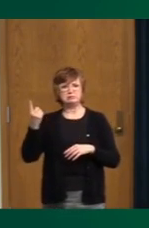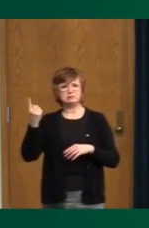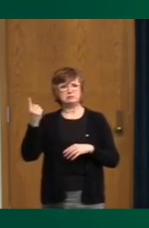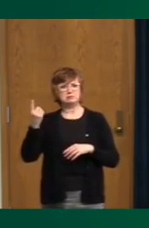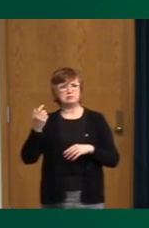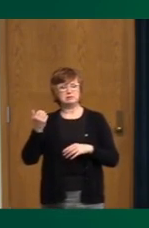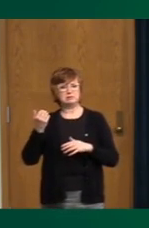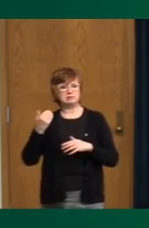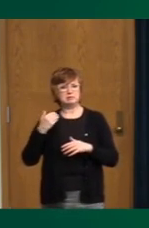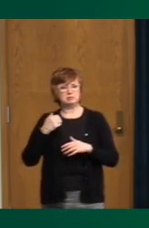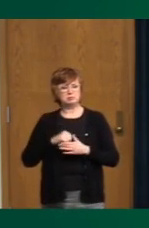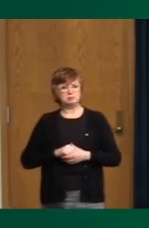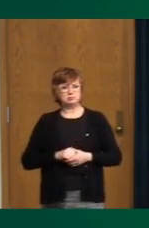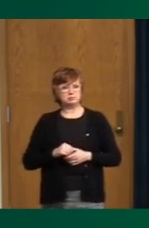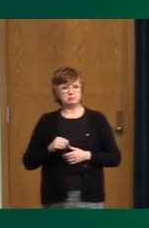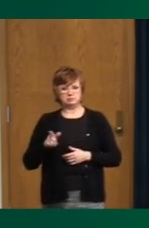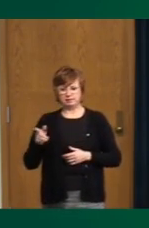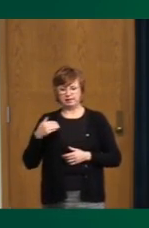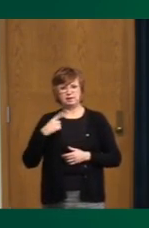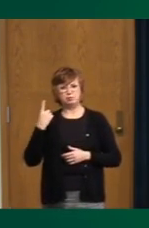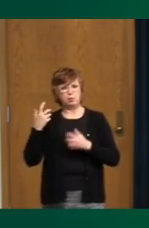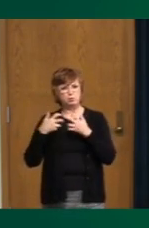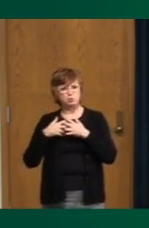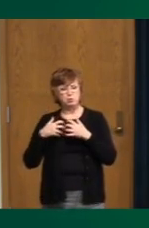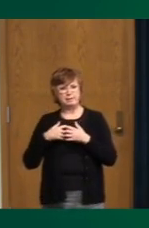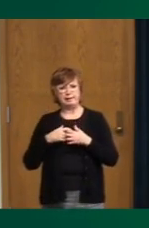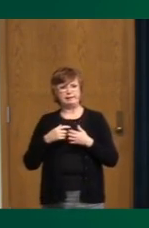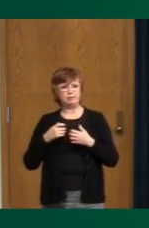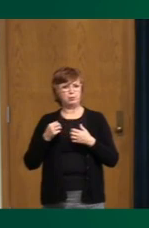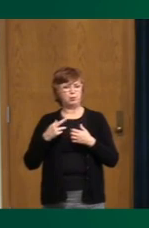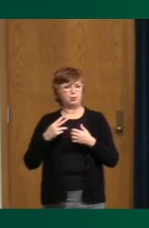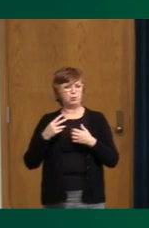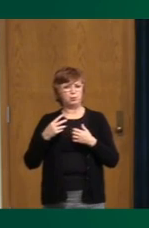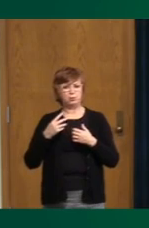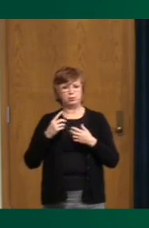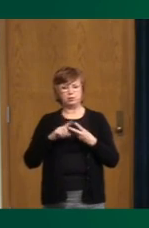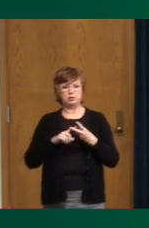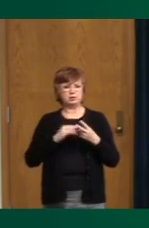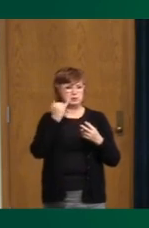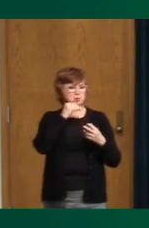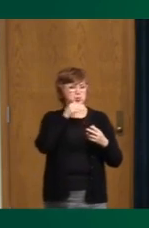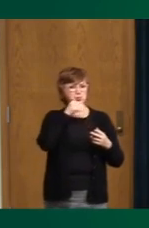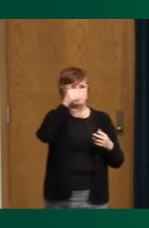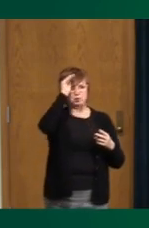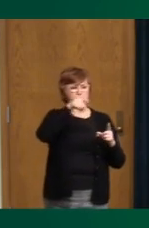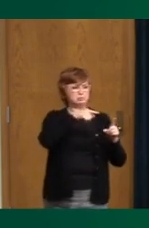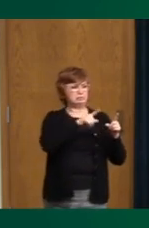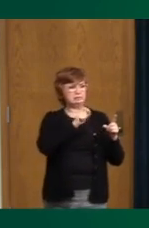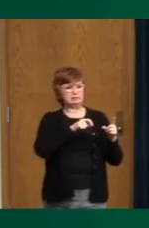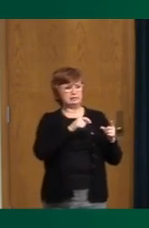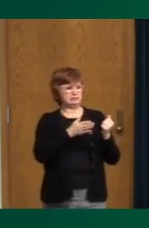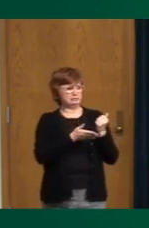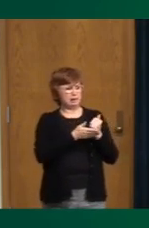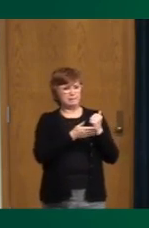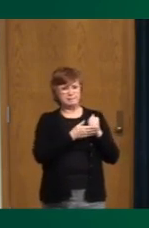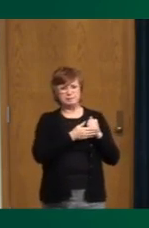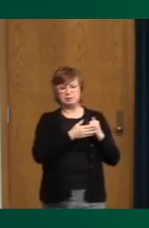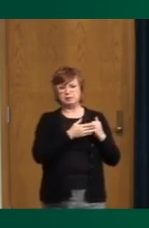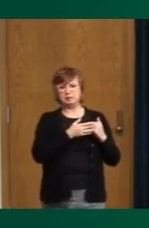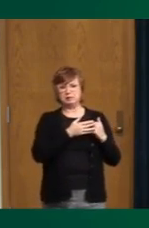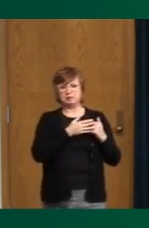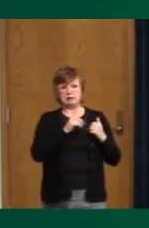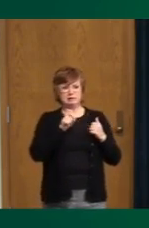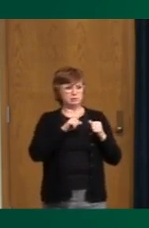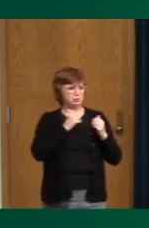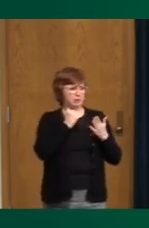home, and they need help, for example, or an elderly family member that needs help or needs